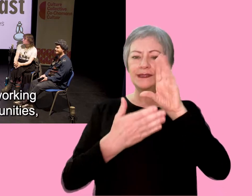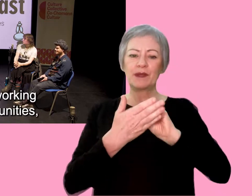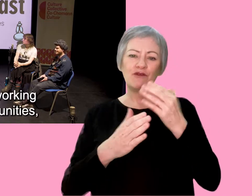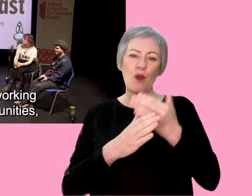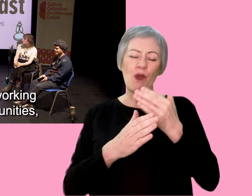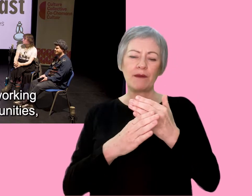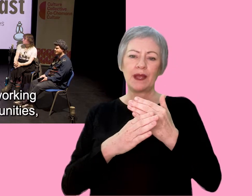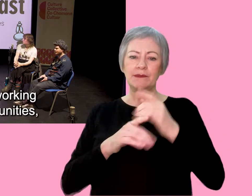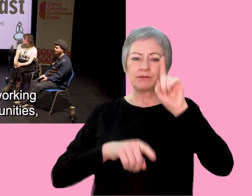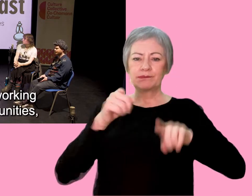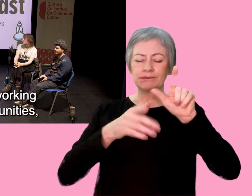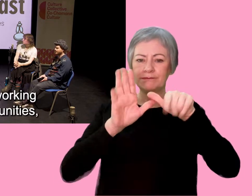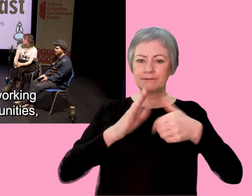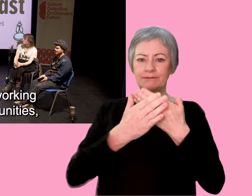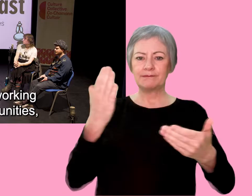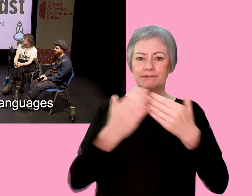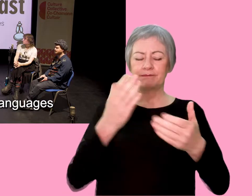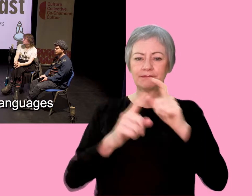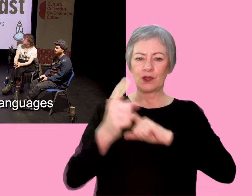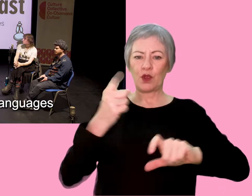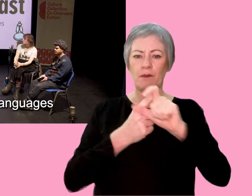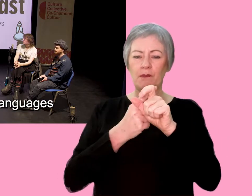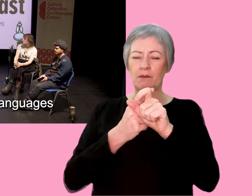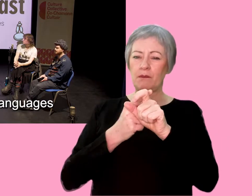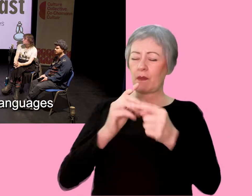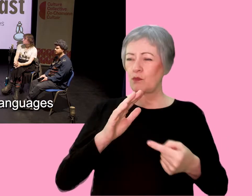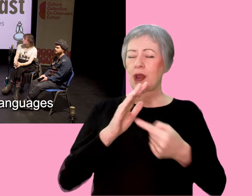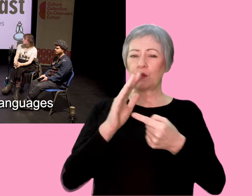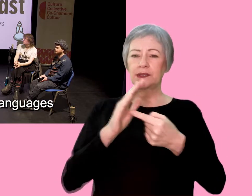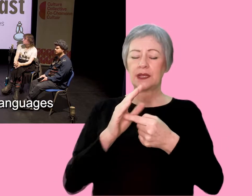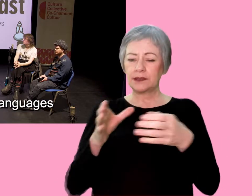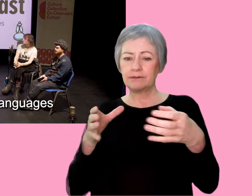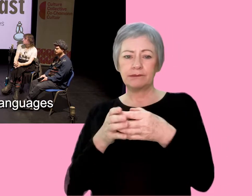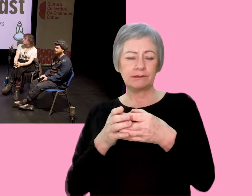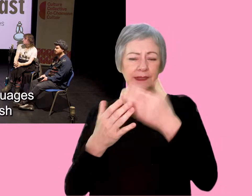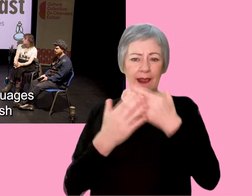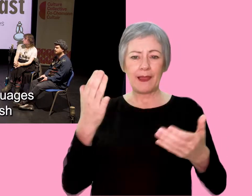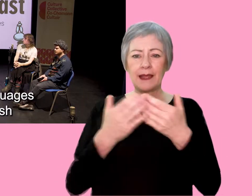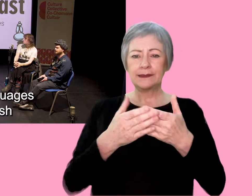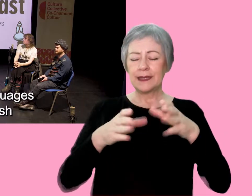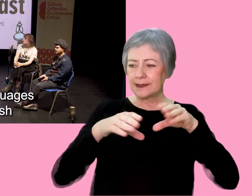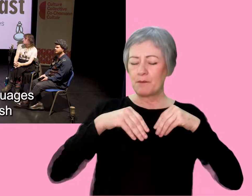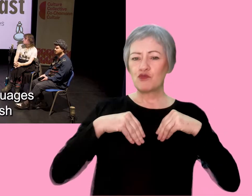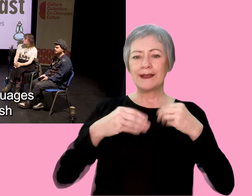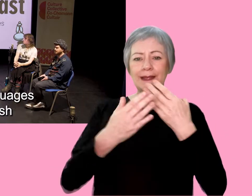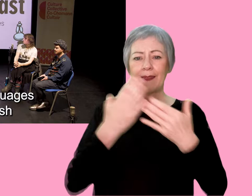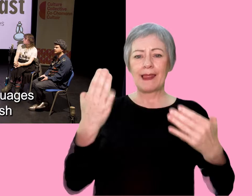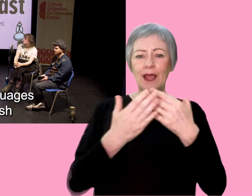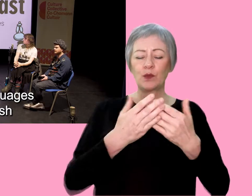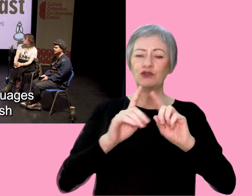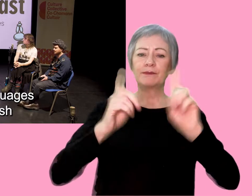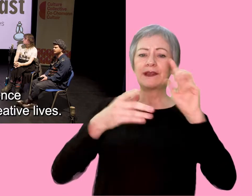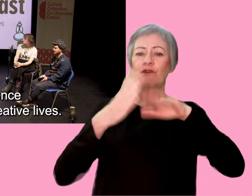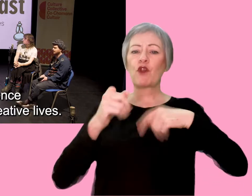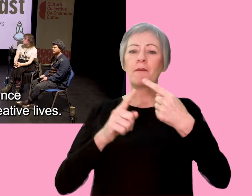in multilingual communities, prioritising minoritised languages and embracing languages other than